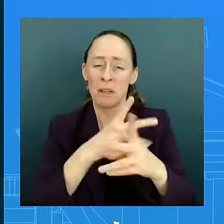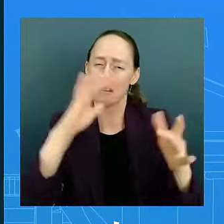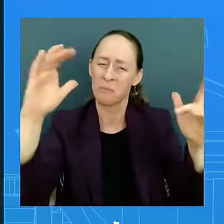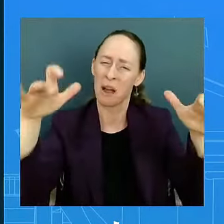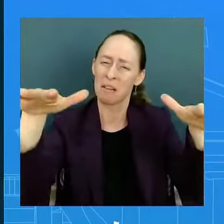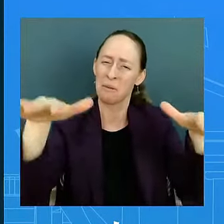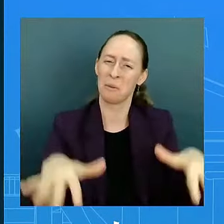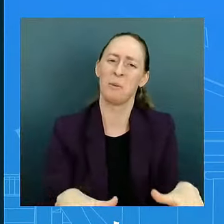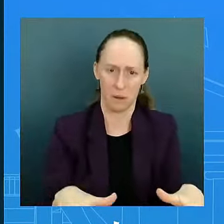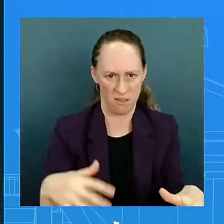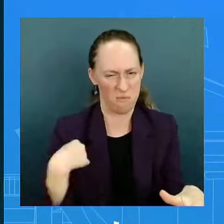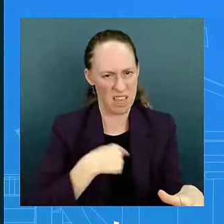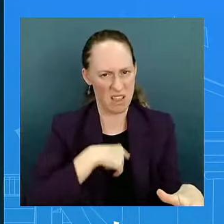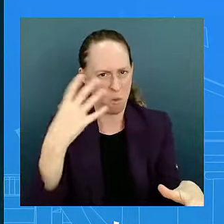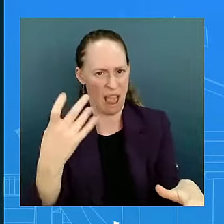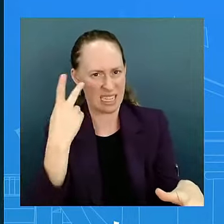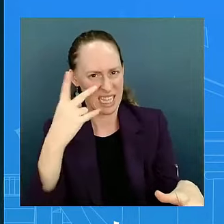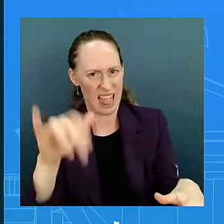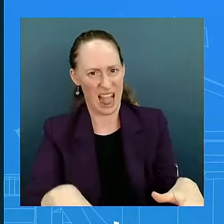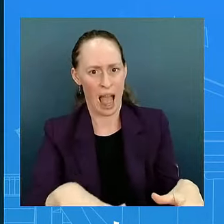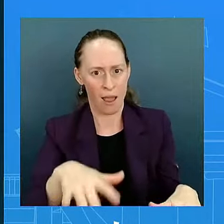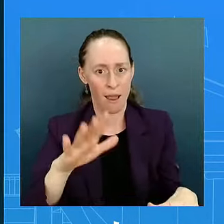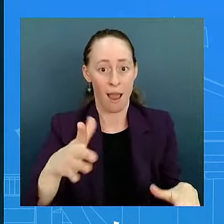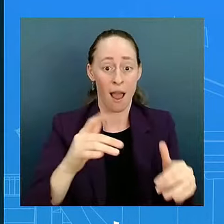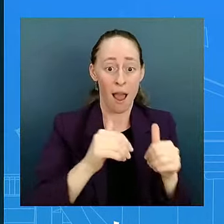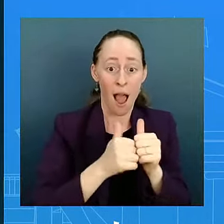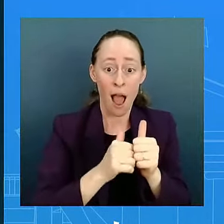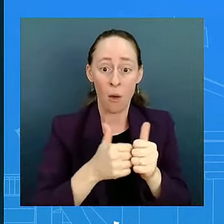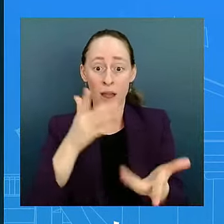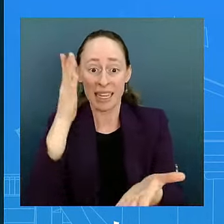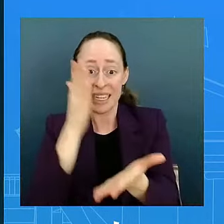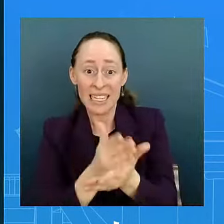the ceasefire deal done, to get hostages home to their